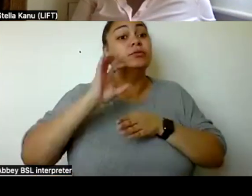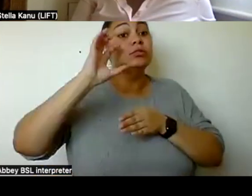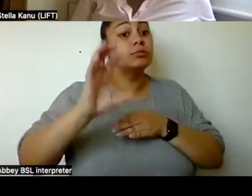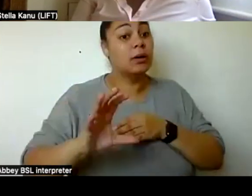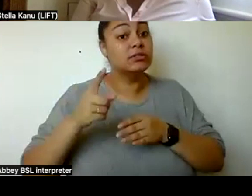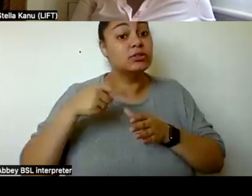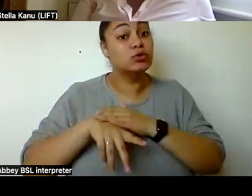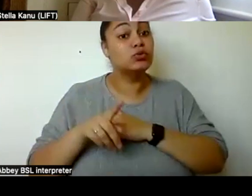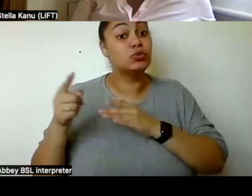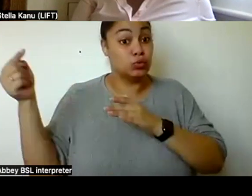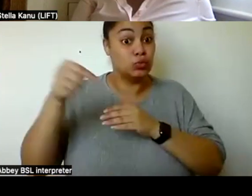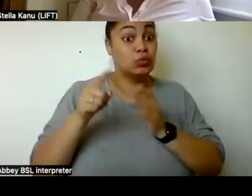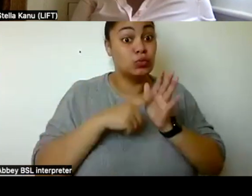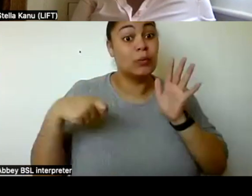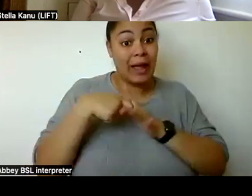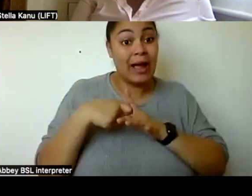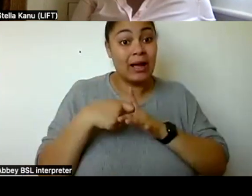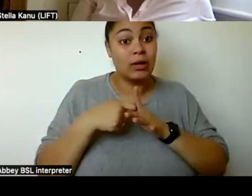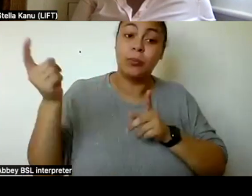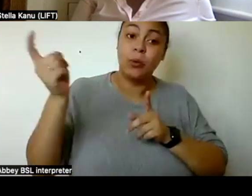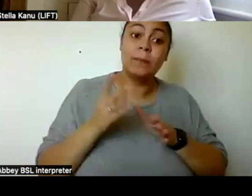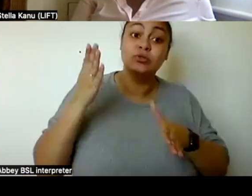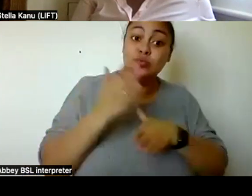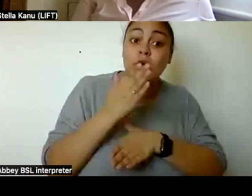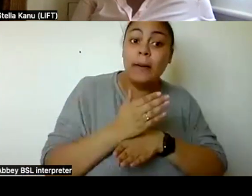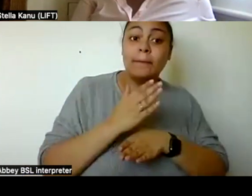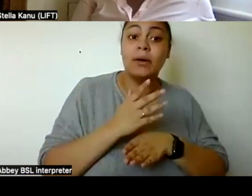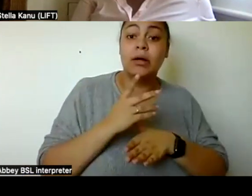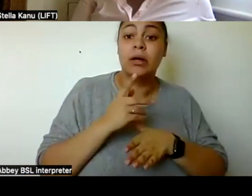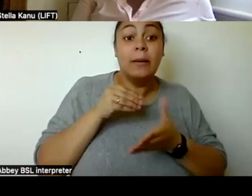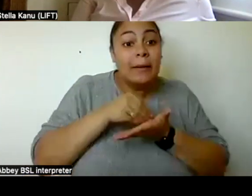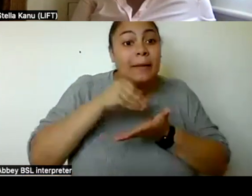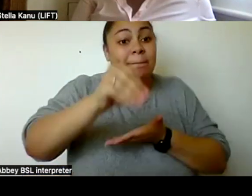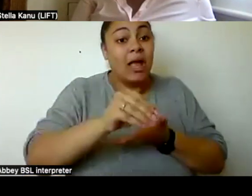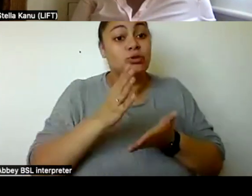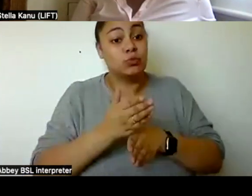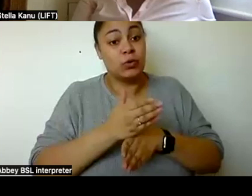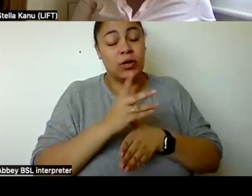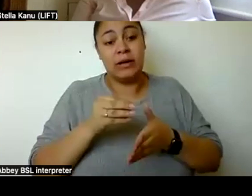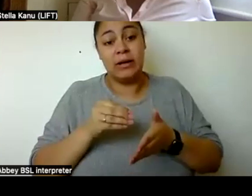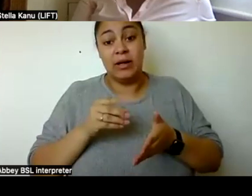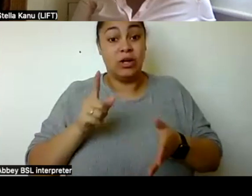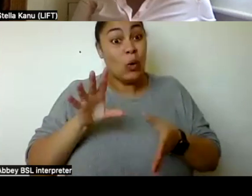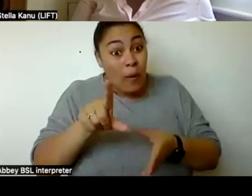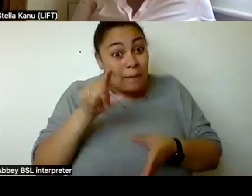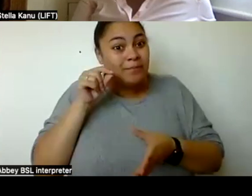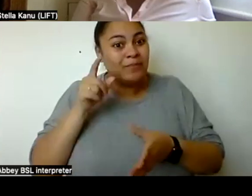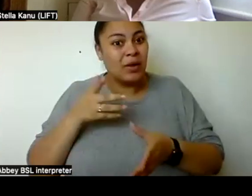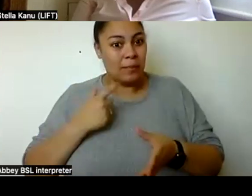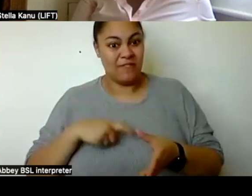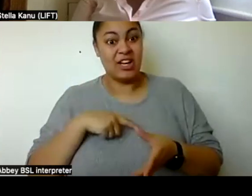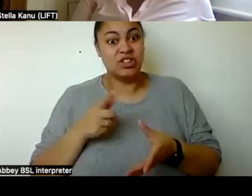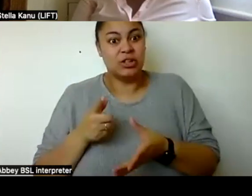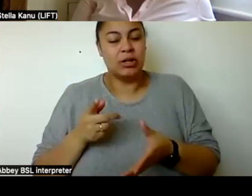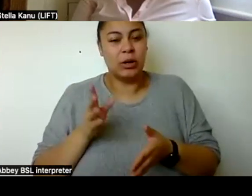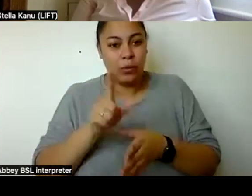the UK, then you'll be coming into a job, you'll be paid to work in your chosen profession with all your